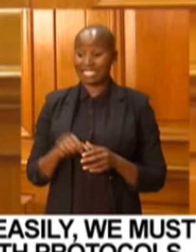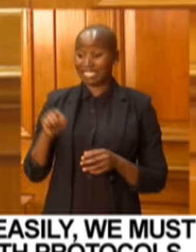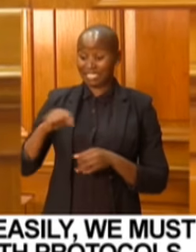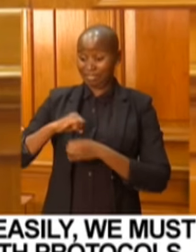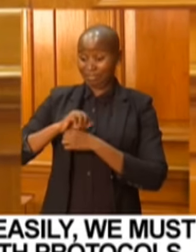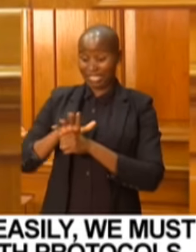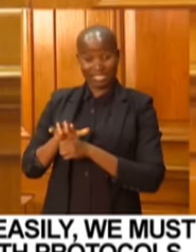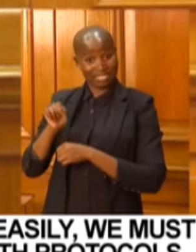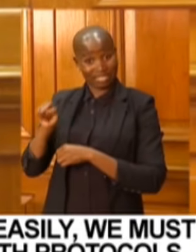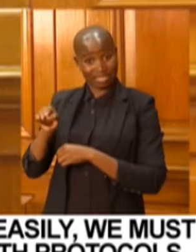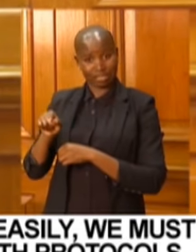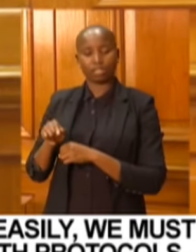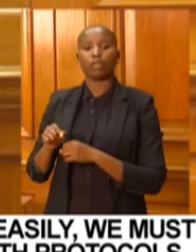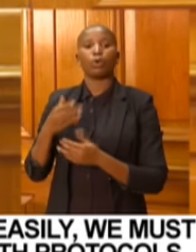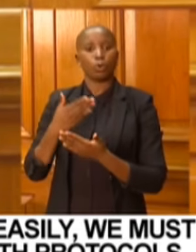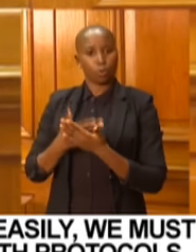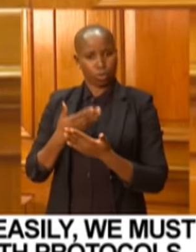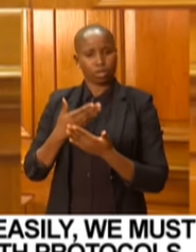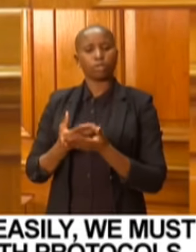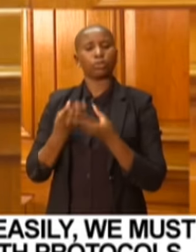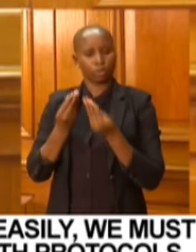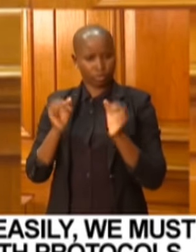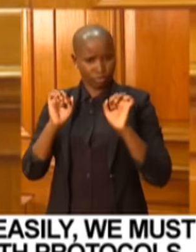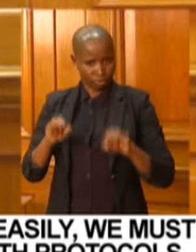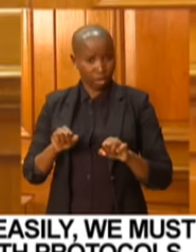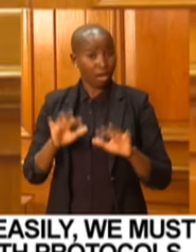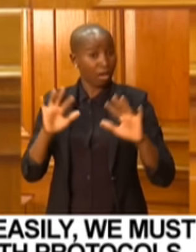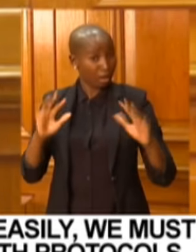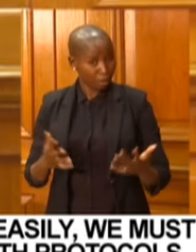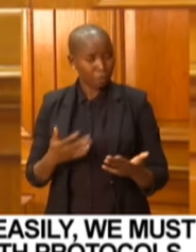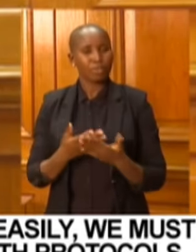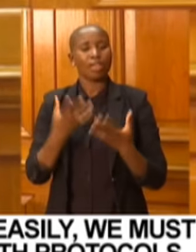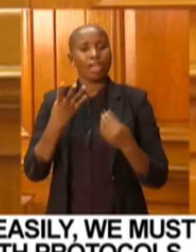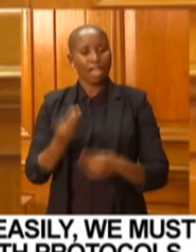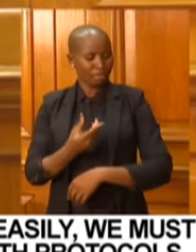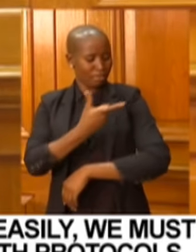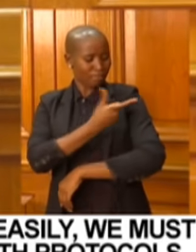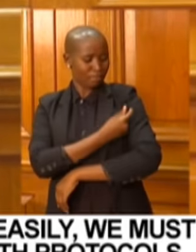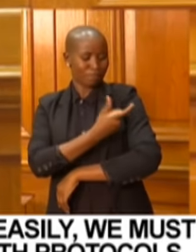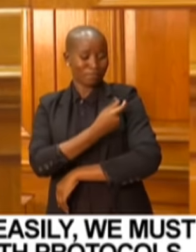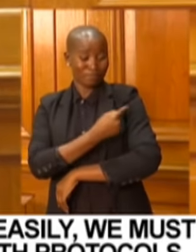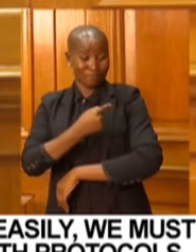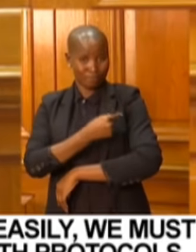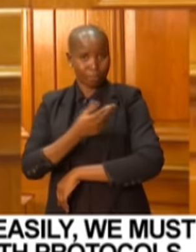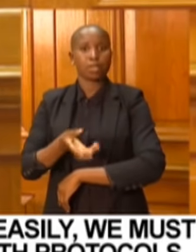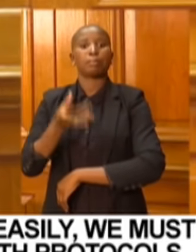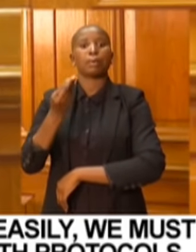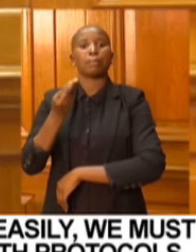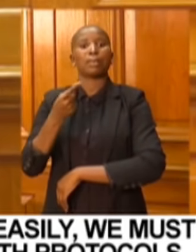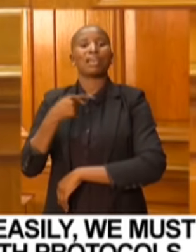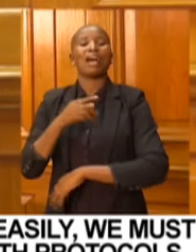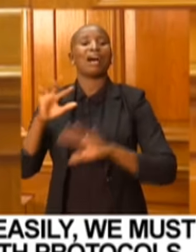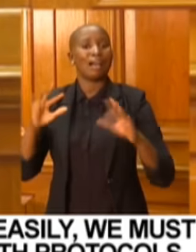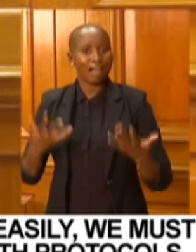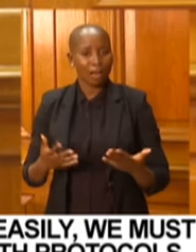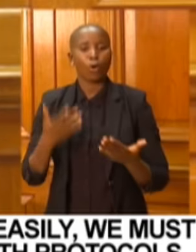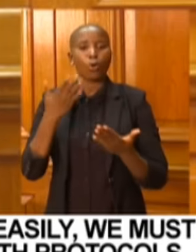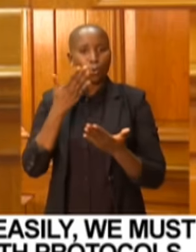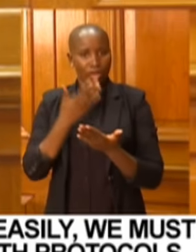a massive program of vaccination so that we can achieve immunity across